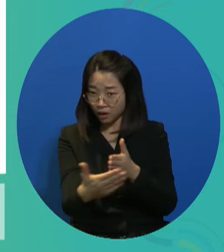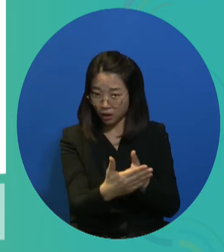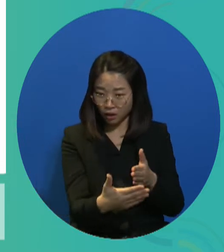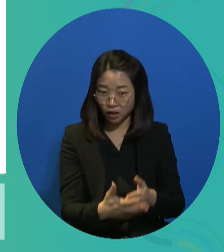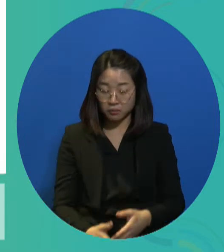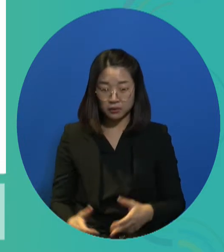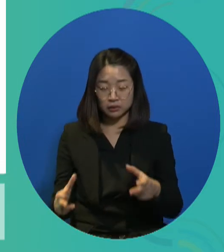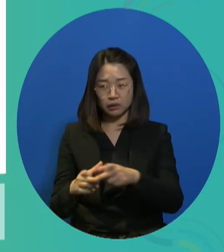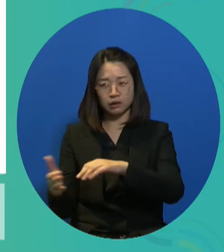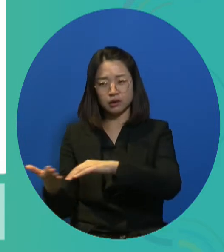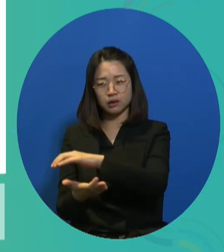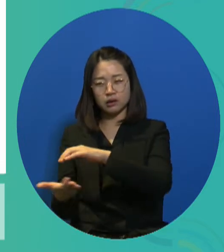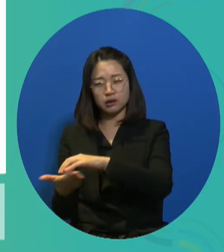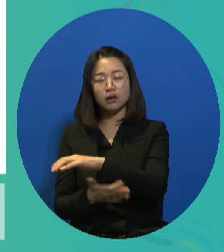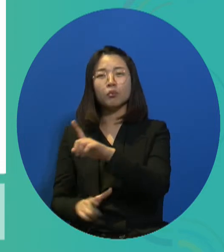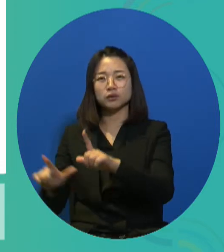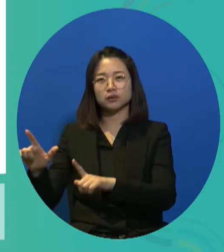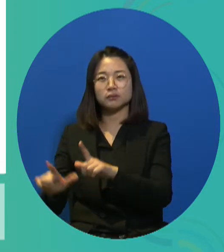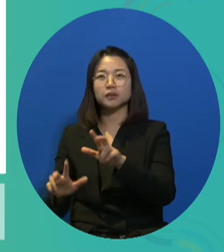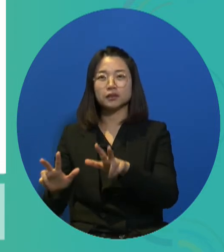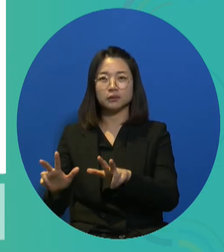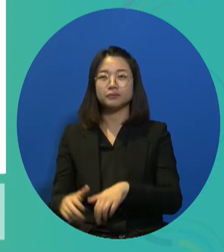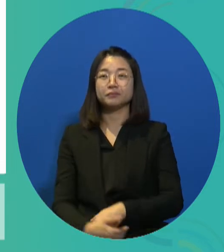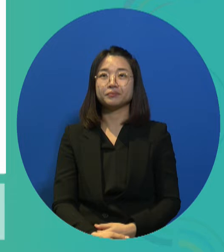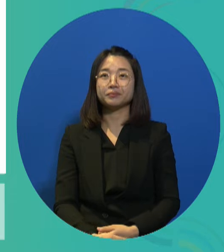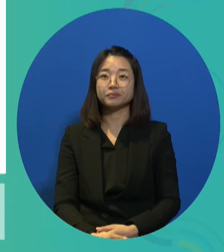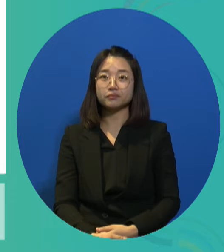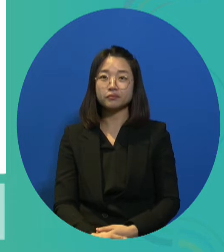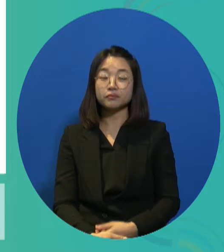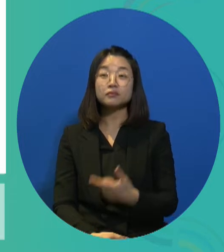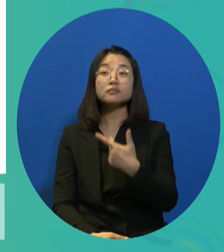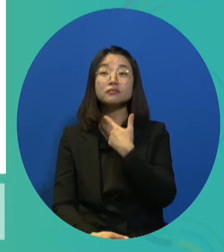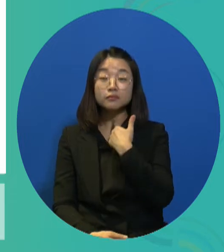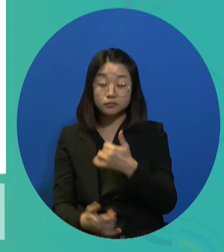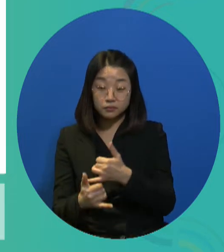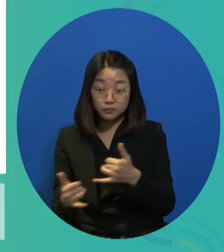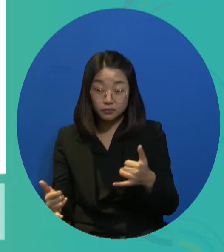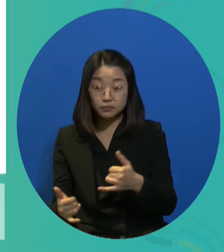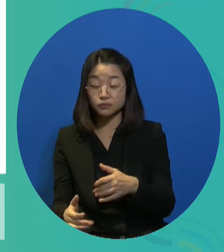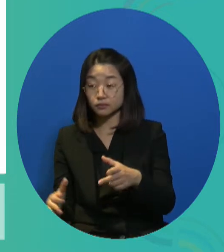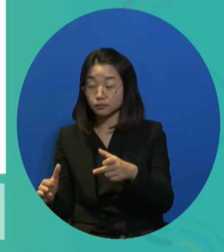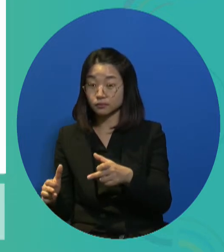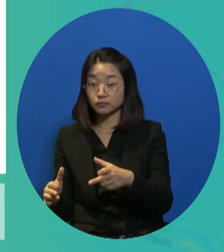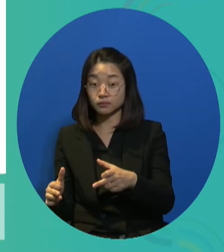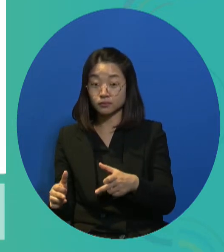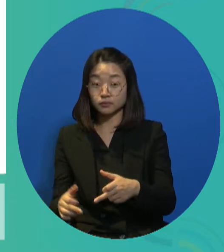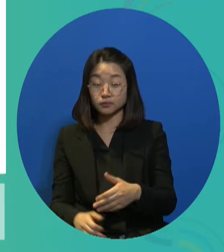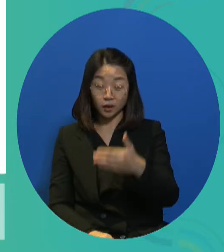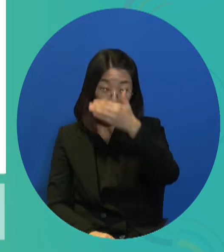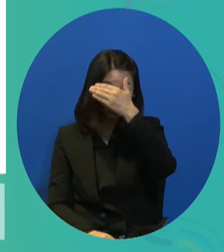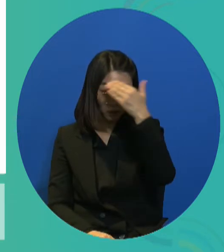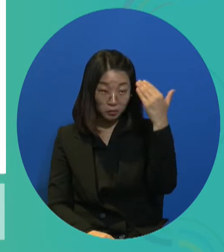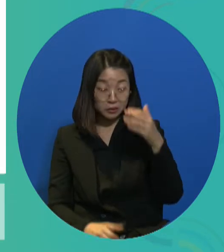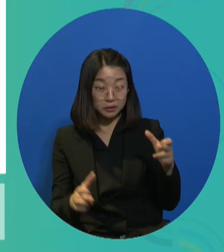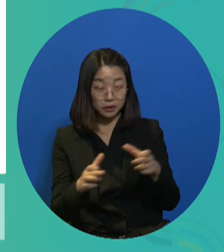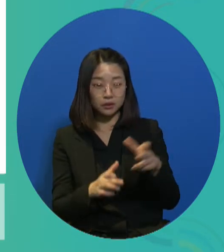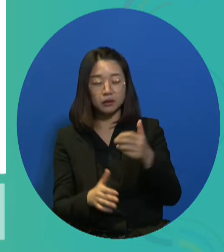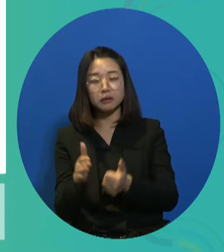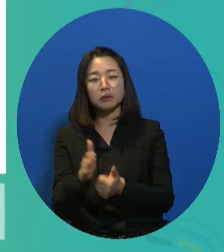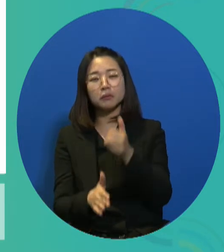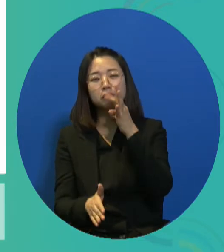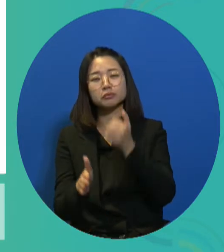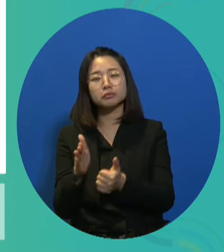as older, more experienced campaigners are dying out and the younger generation have reduced life chances.